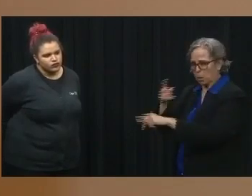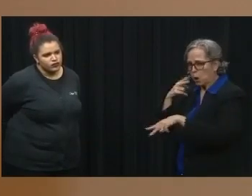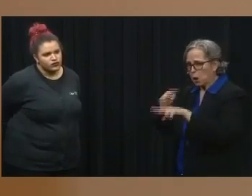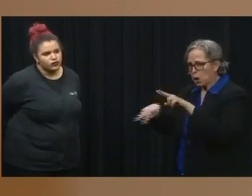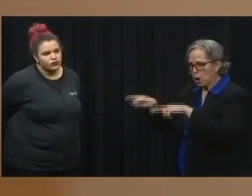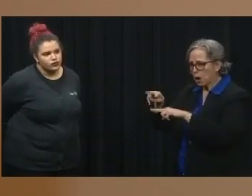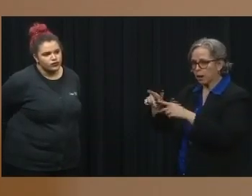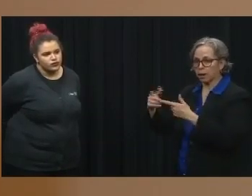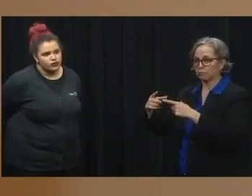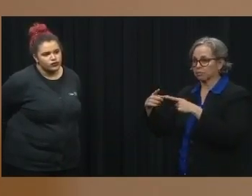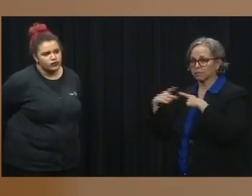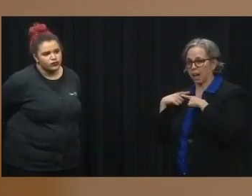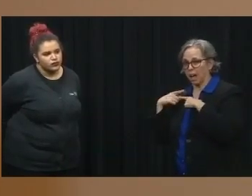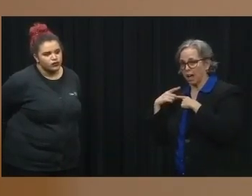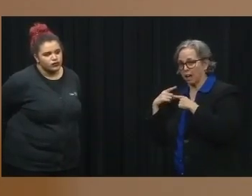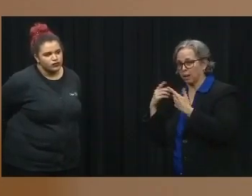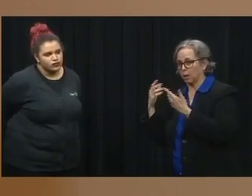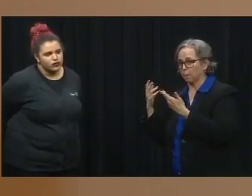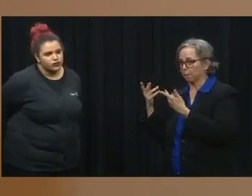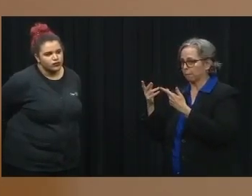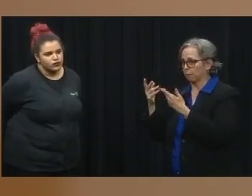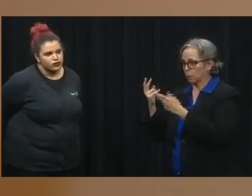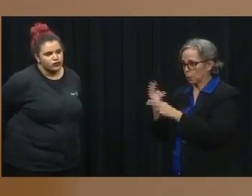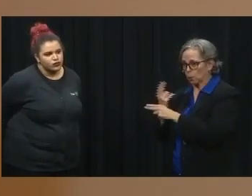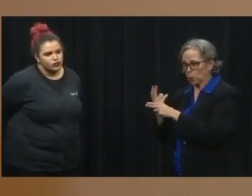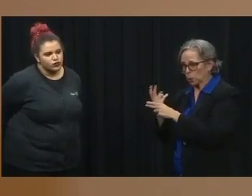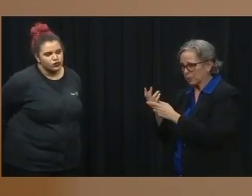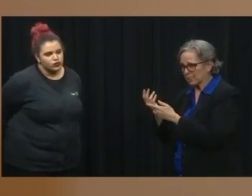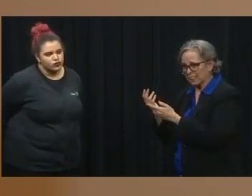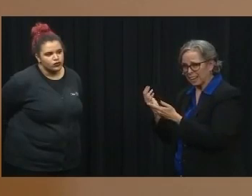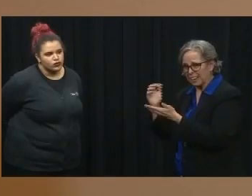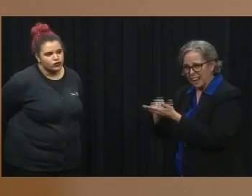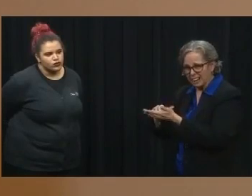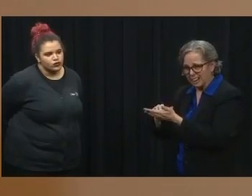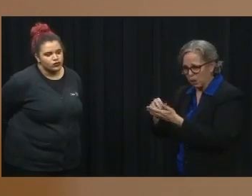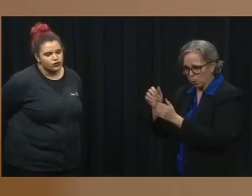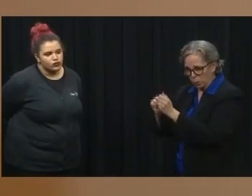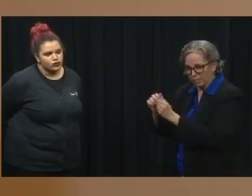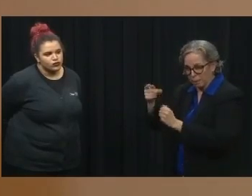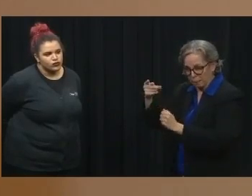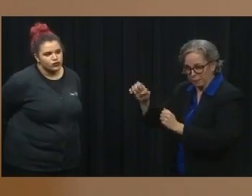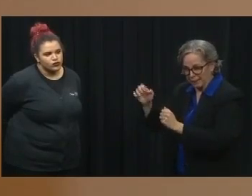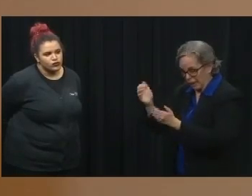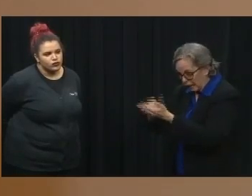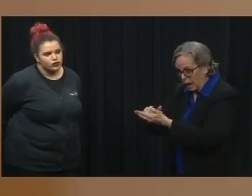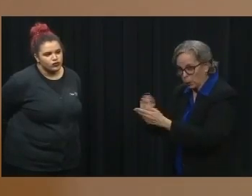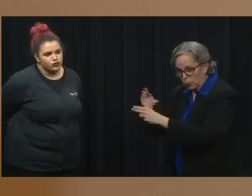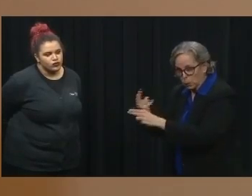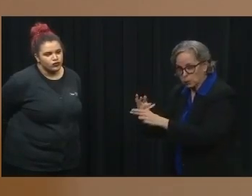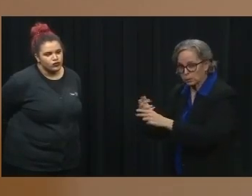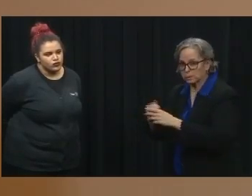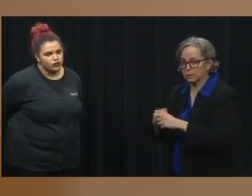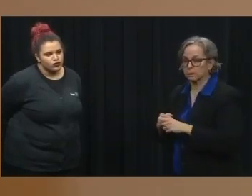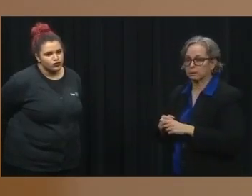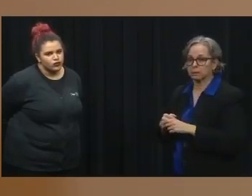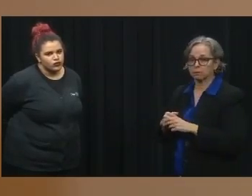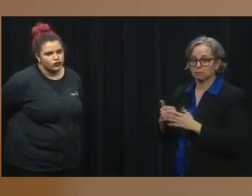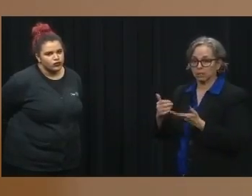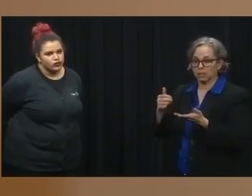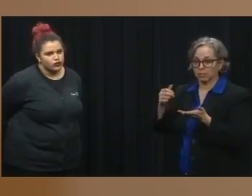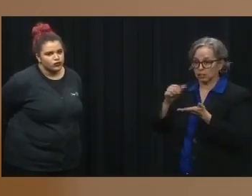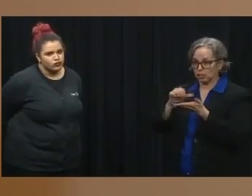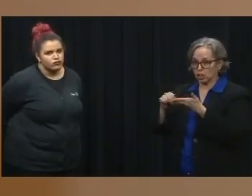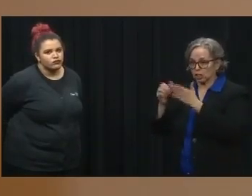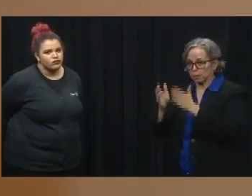repurposing. You might have seen there's a great story in California where surgeons are being trained as nurses. We're doing a lot of this look